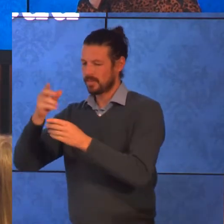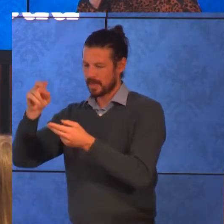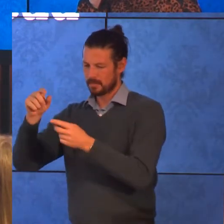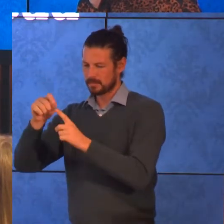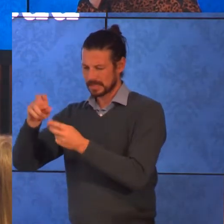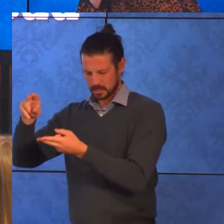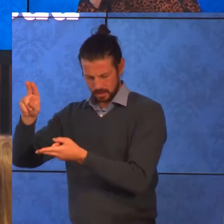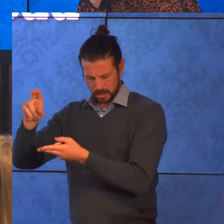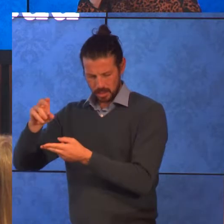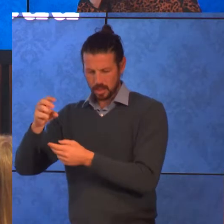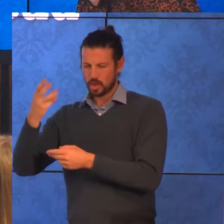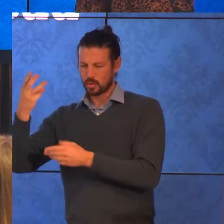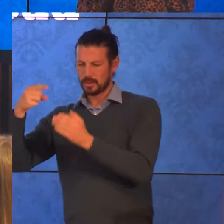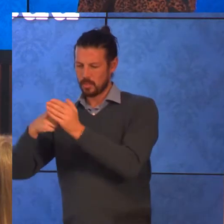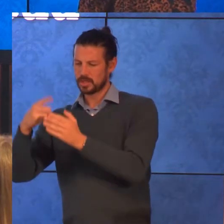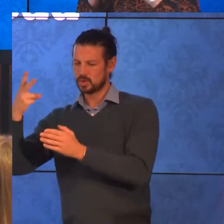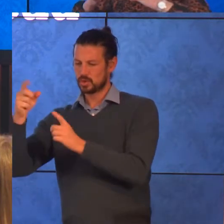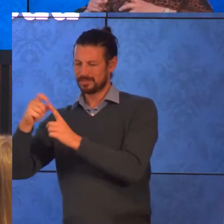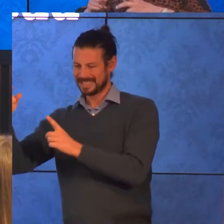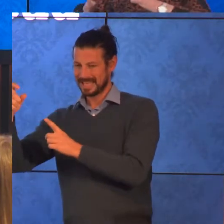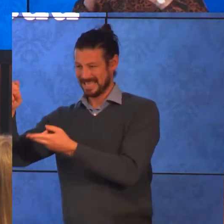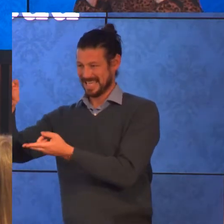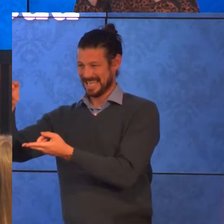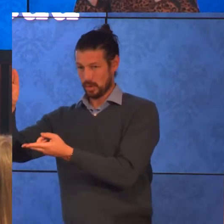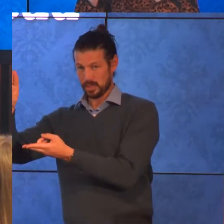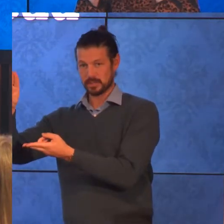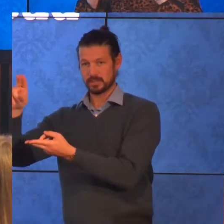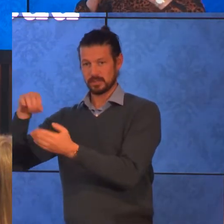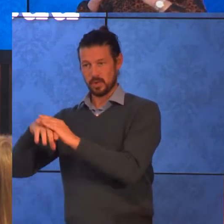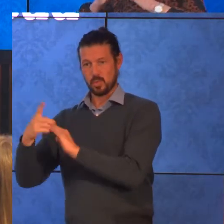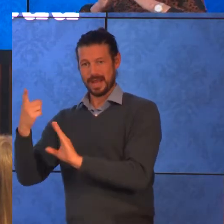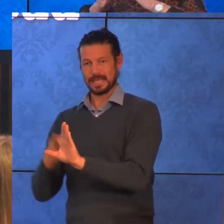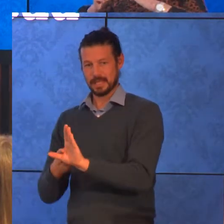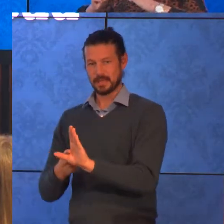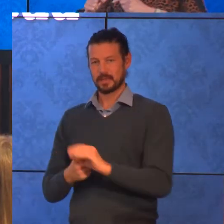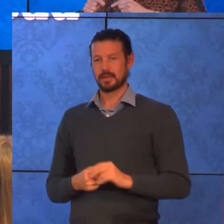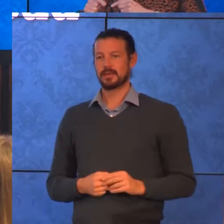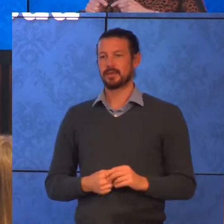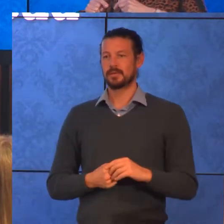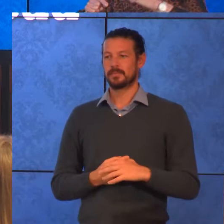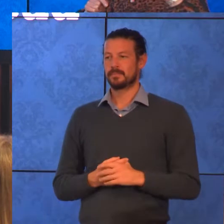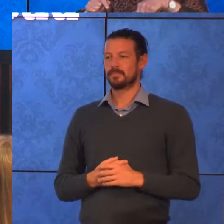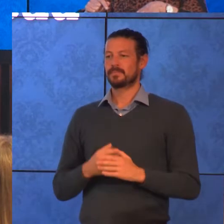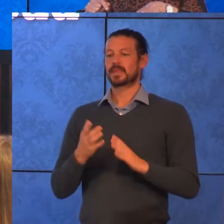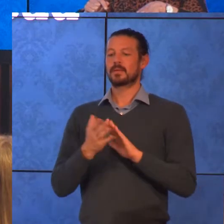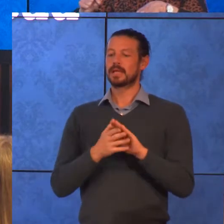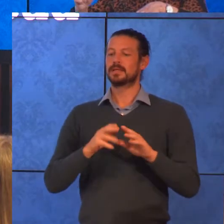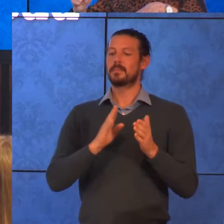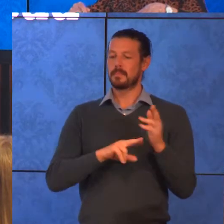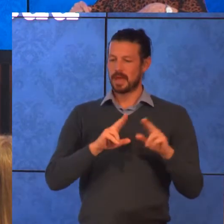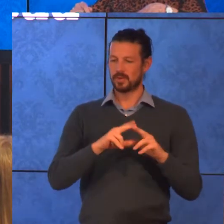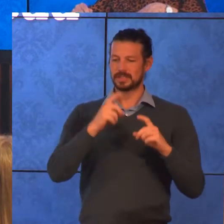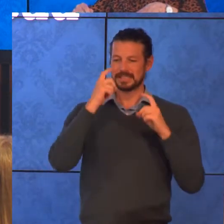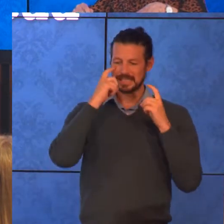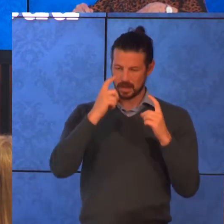it was 3.2% increase in 1 year. And that's for parents and carers of kids between the ages of